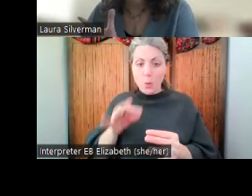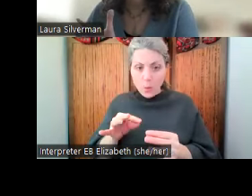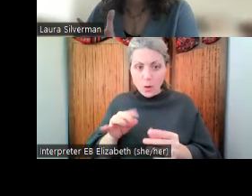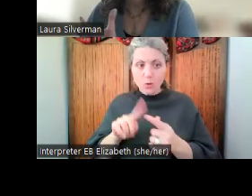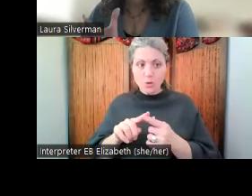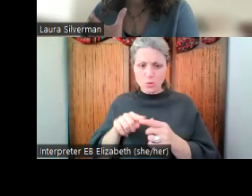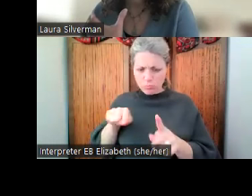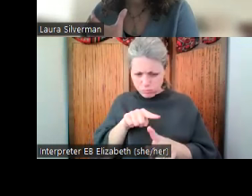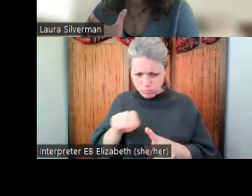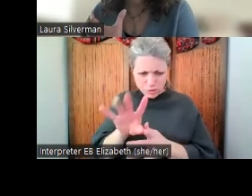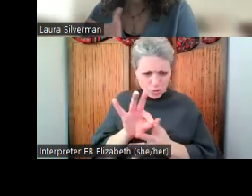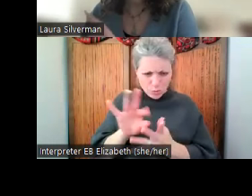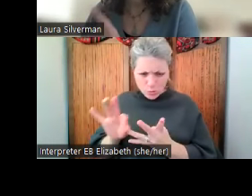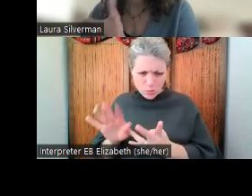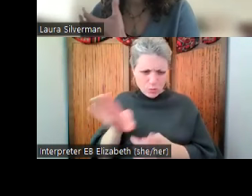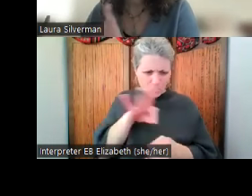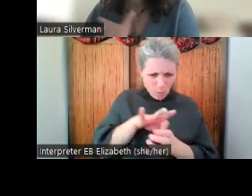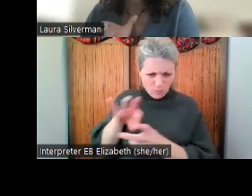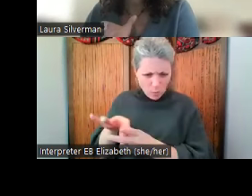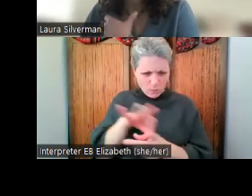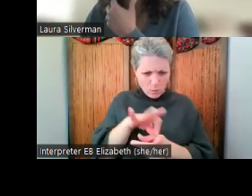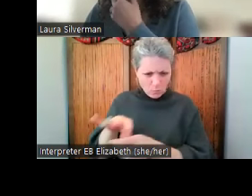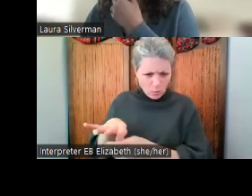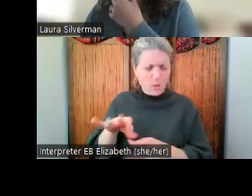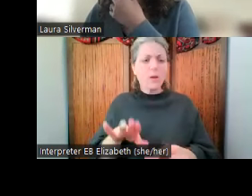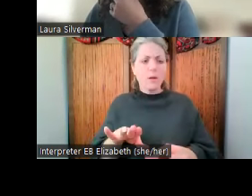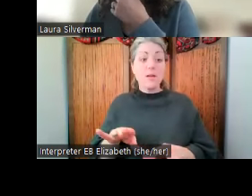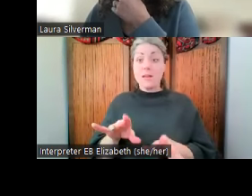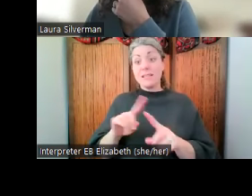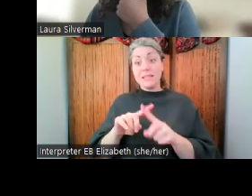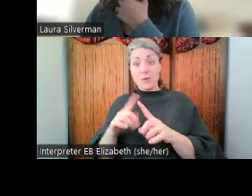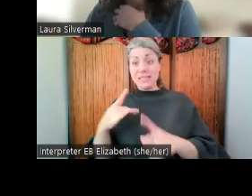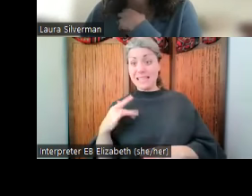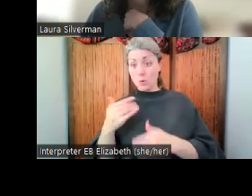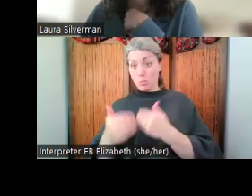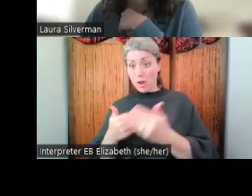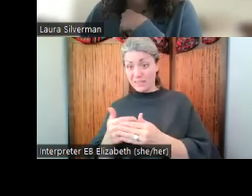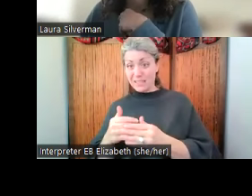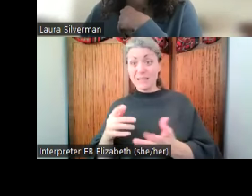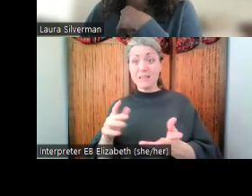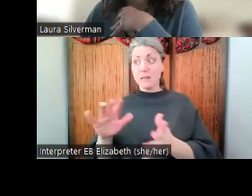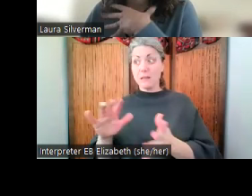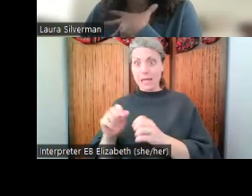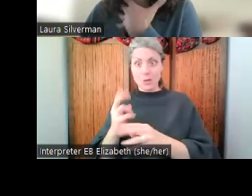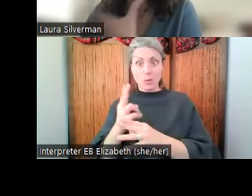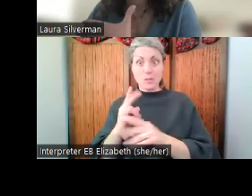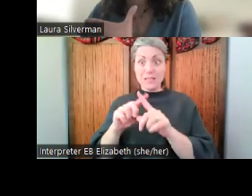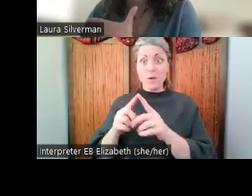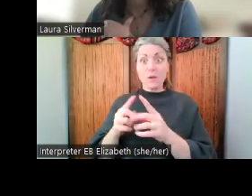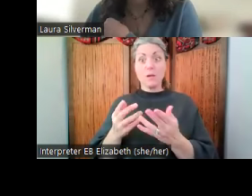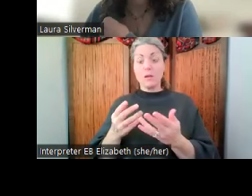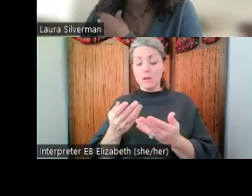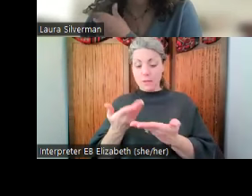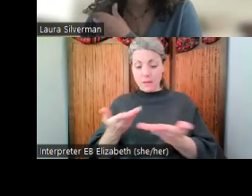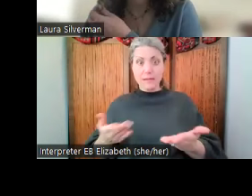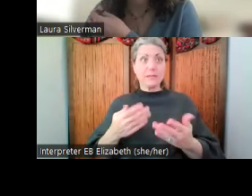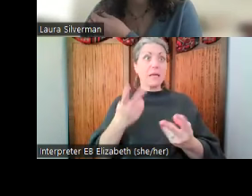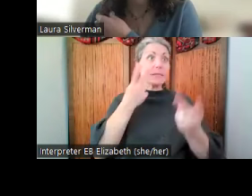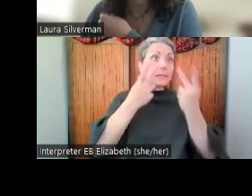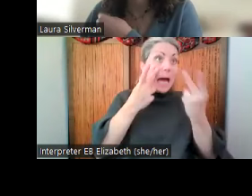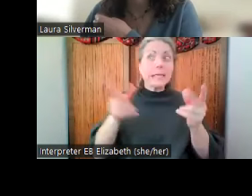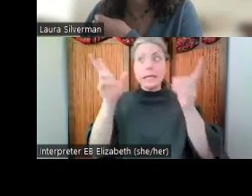have different levels of sensory processing are able to use multiple senses like sight and hearing to comprehend the